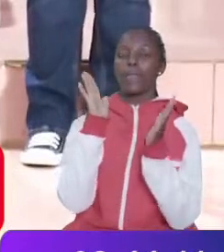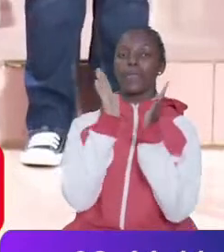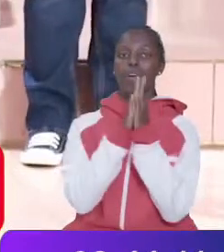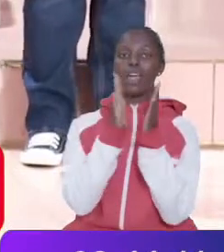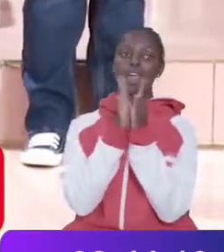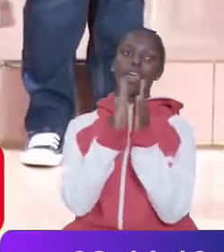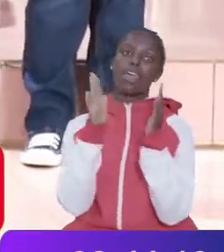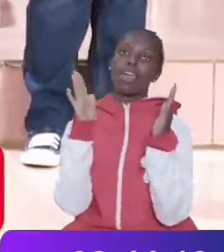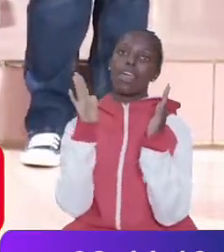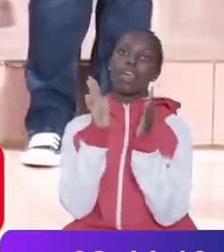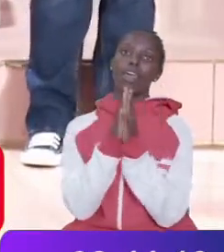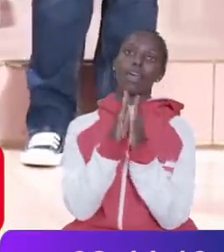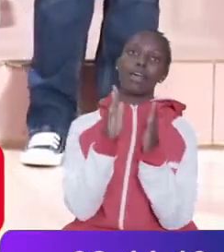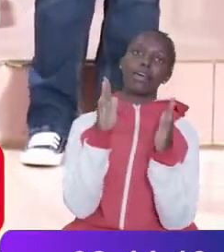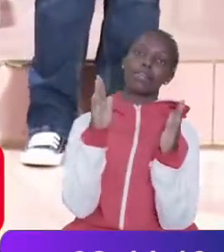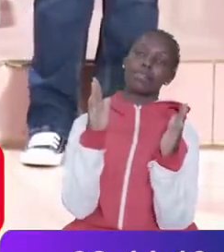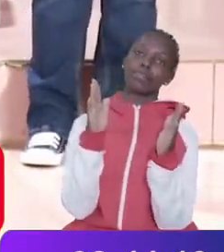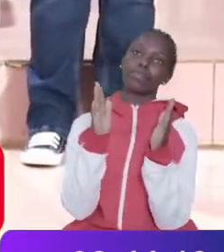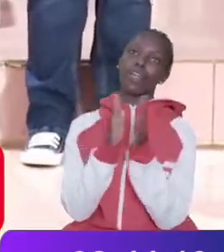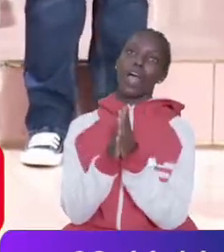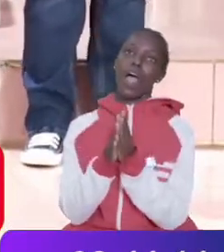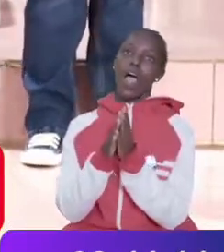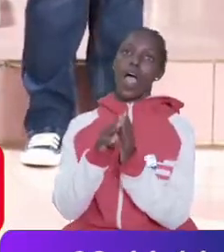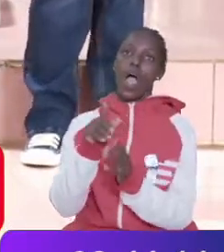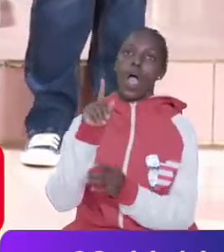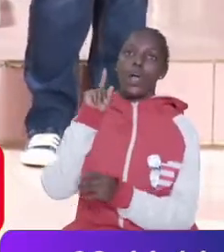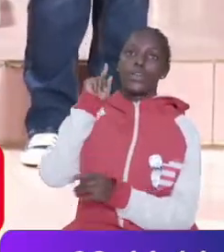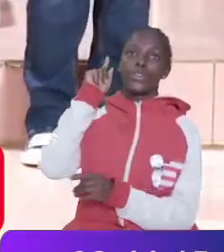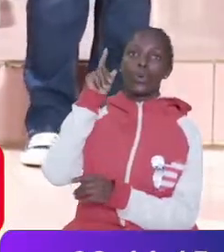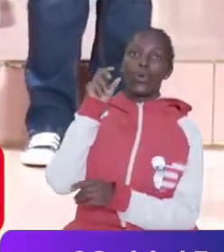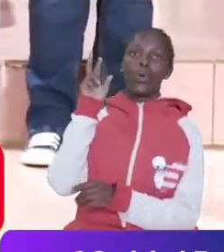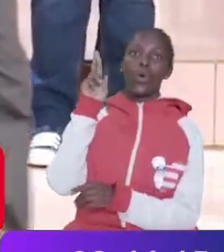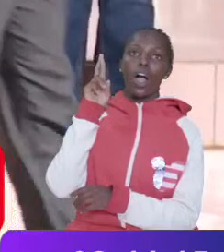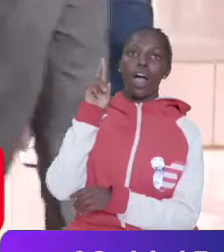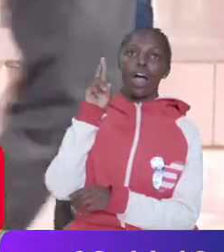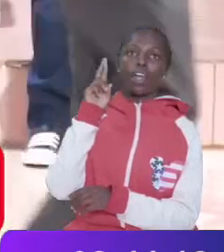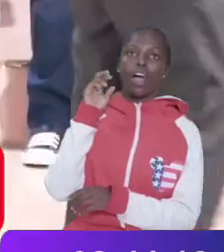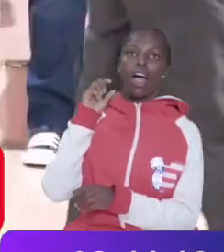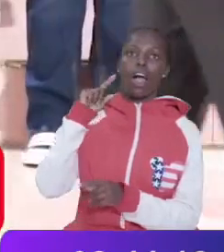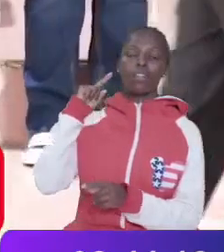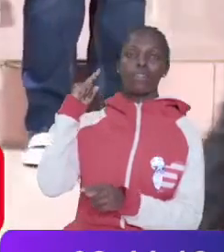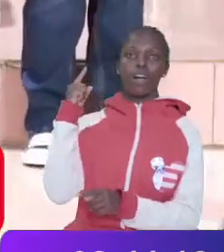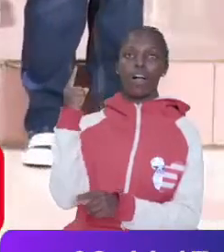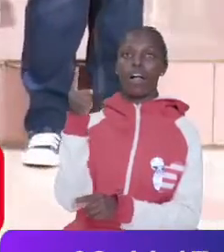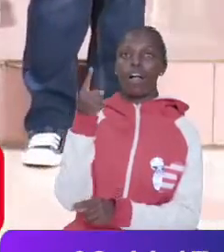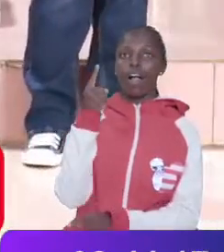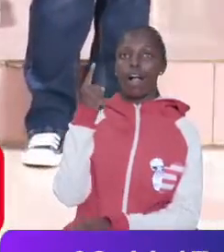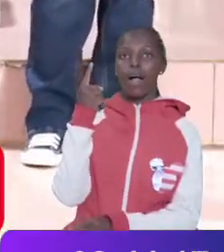You are Alpha, you are Alpha.